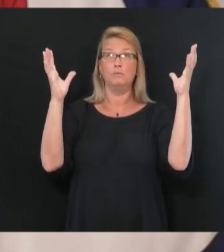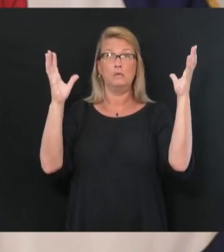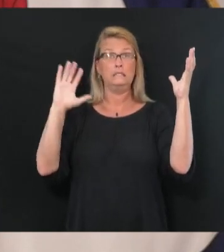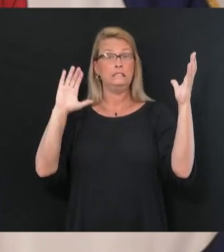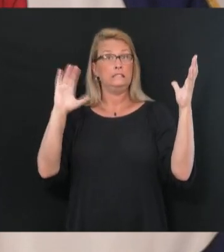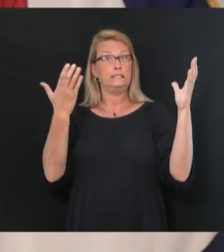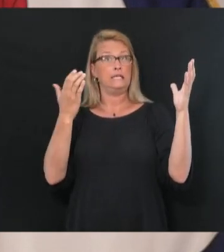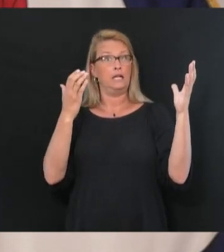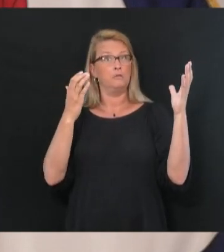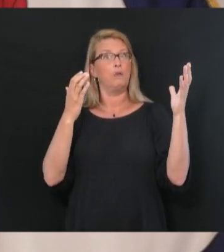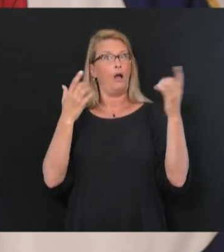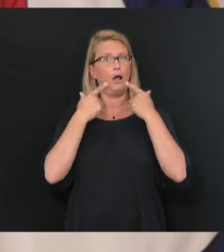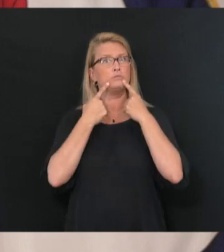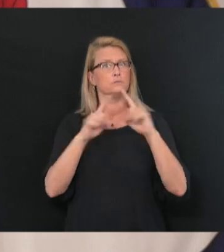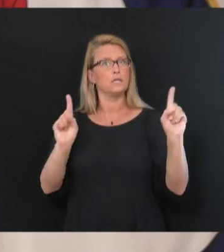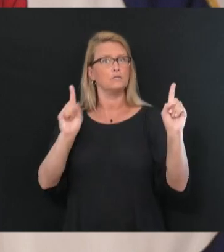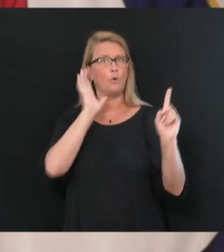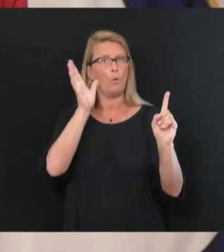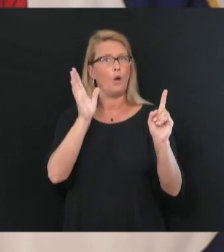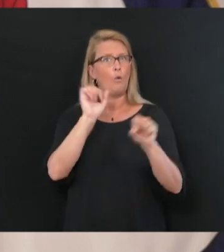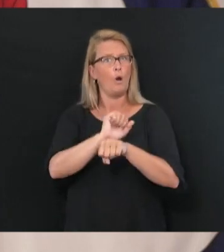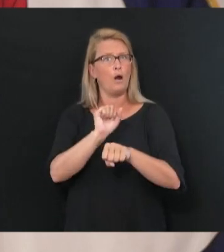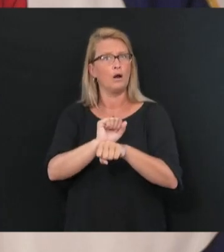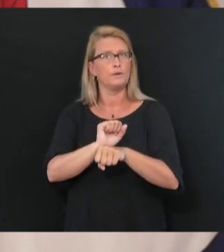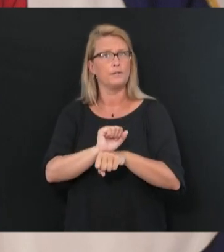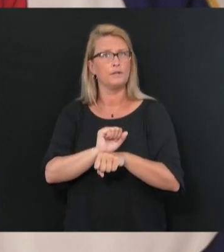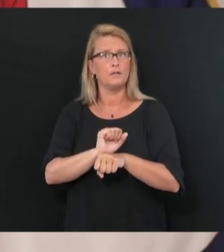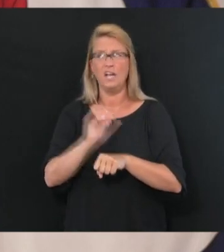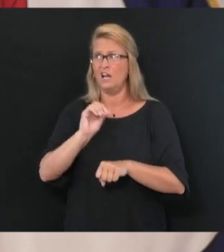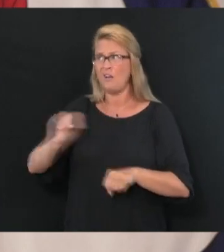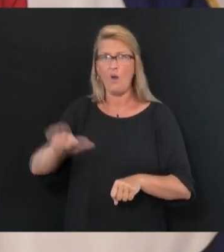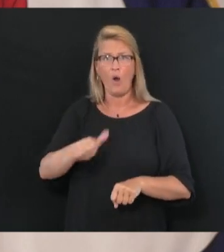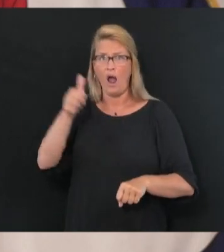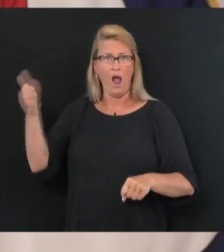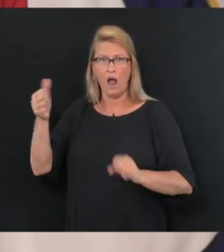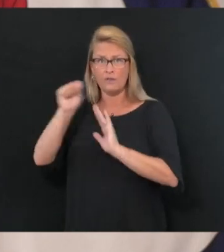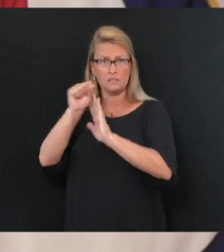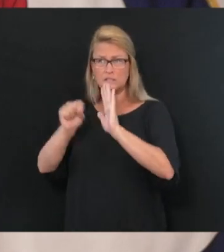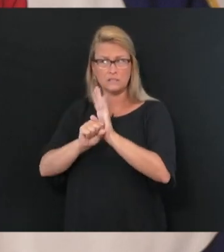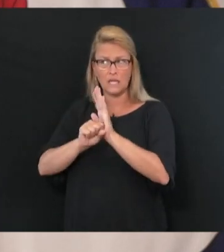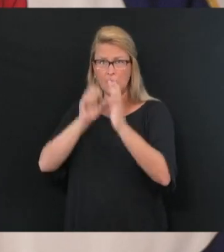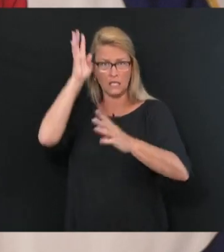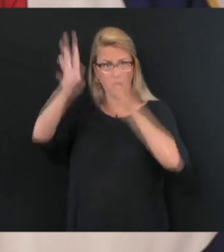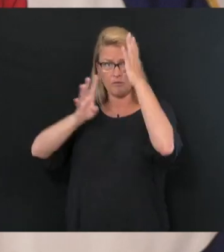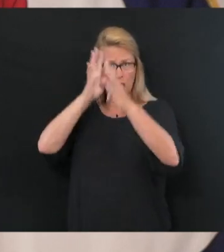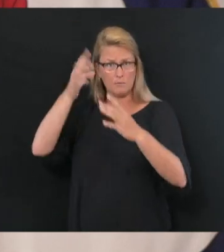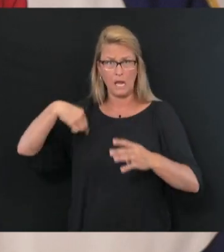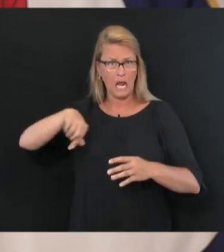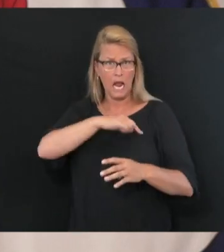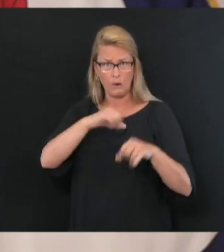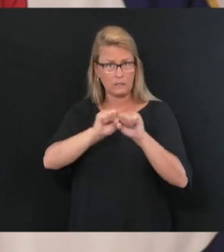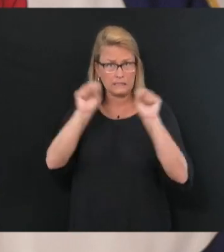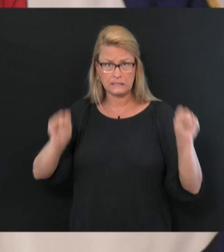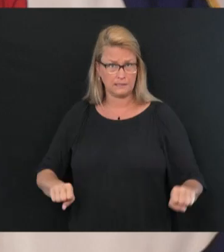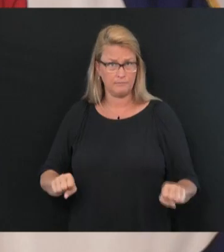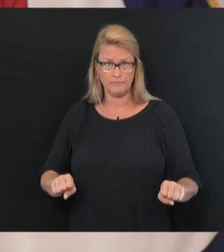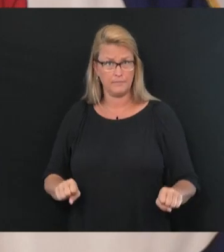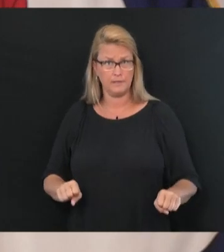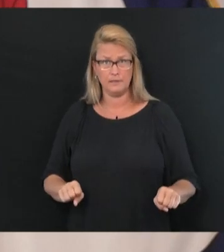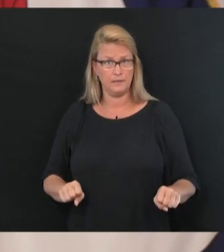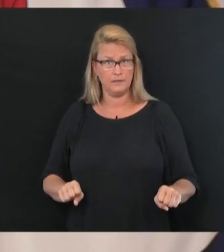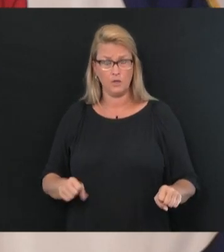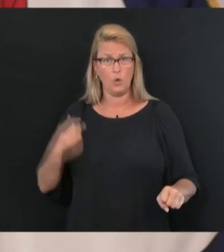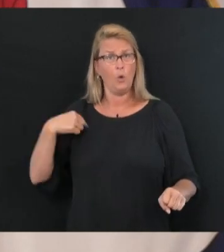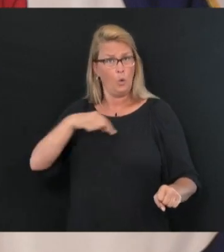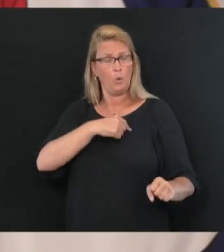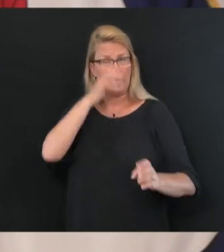revolutionary, to tell you the truth. No one in the nation has come up with this type of color coding and all that kind of stuff like what we have and everything,